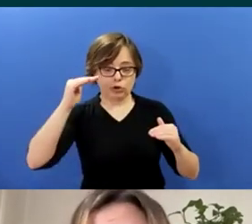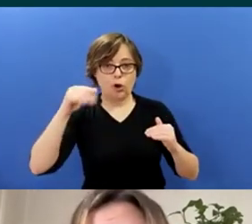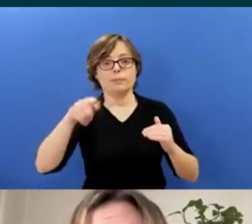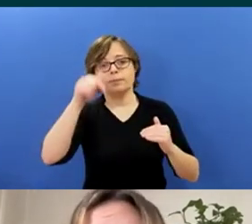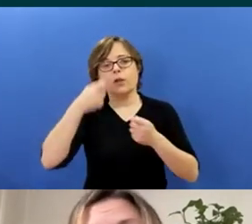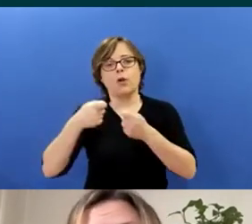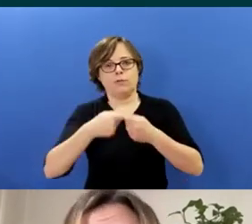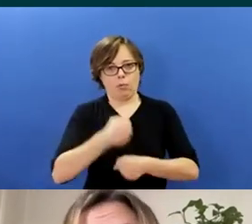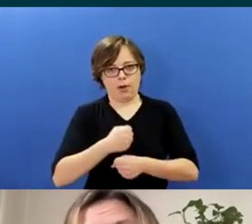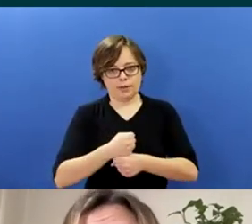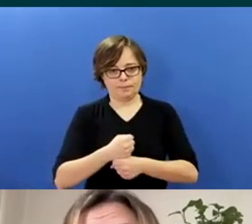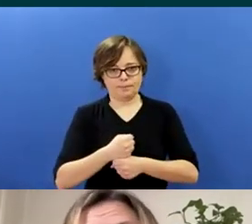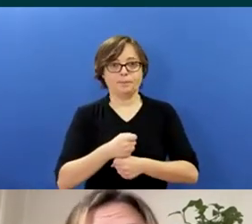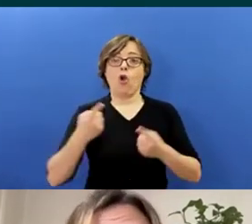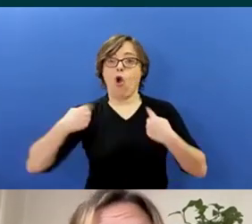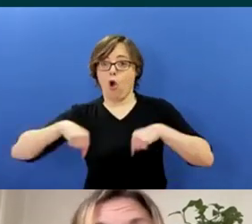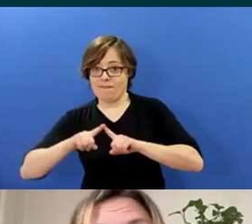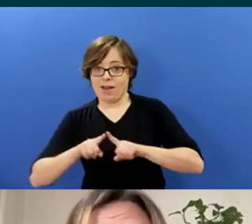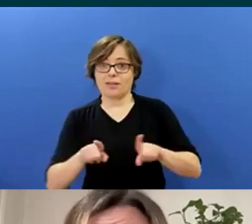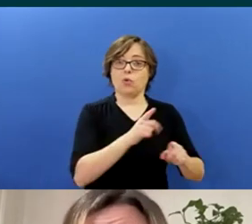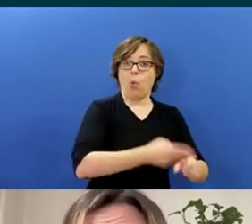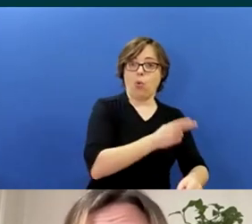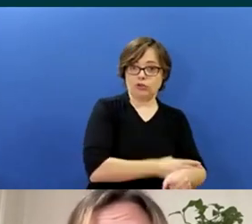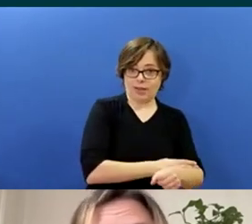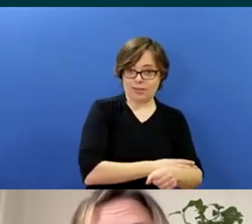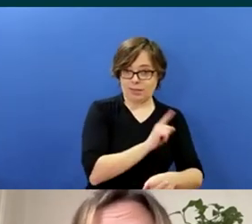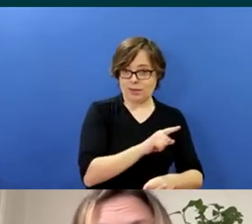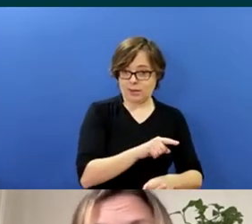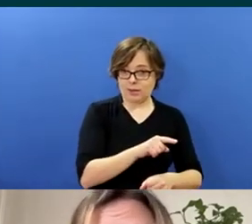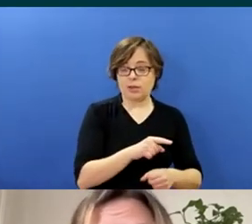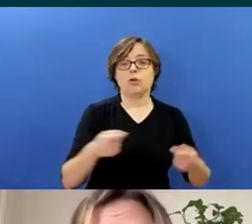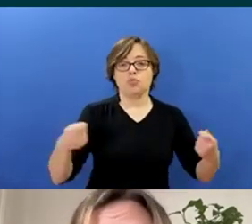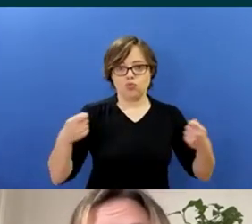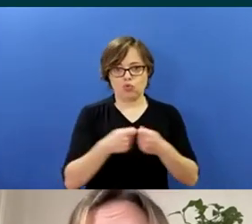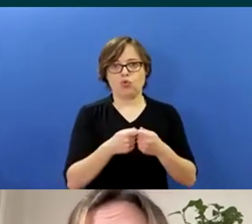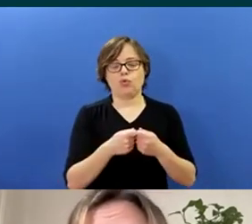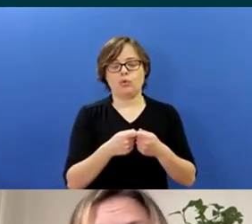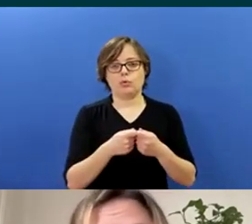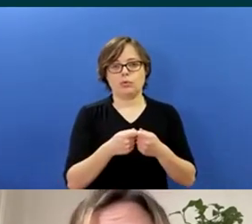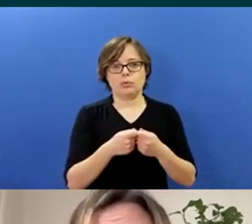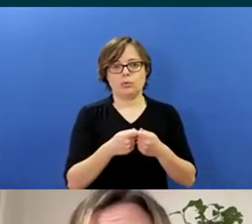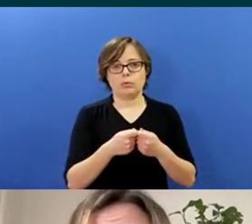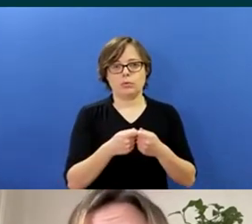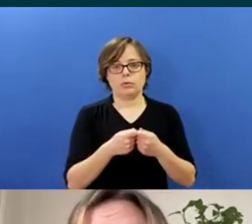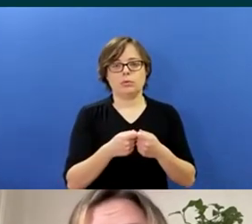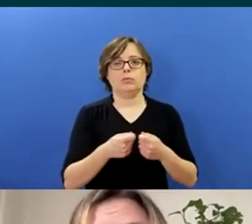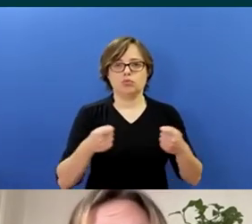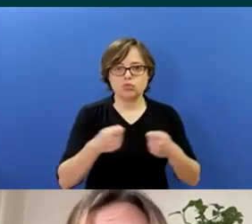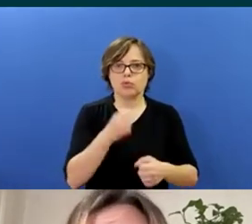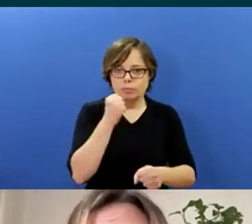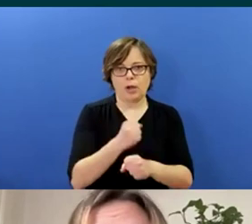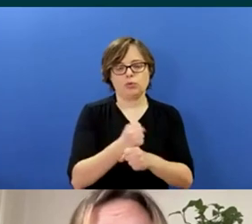officials, the citizens and officials actually work together hand in hand as partners to